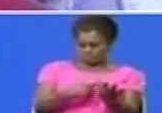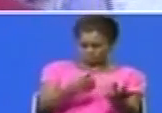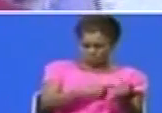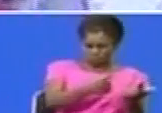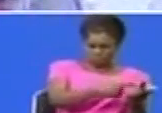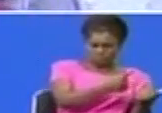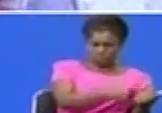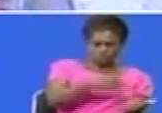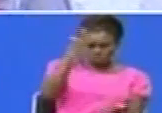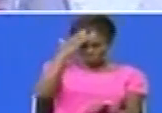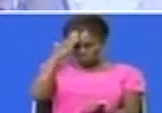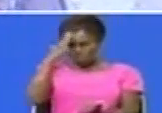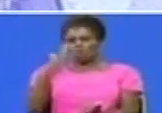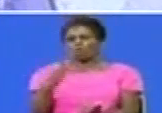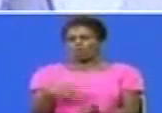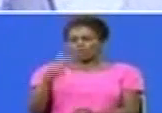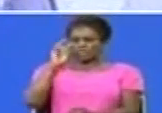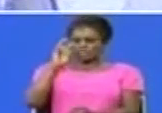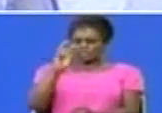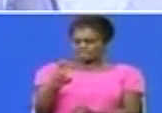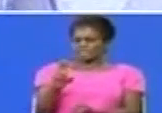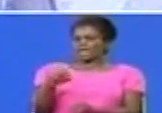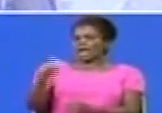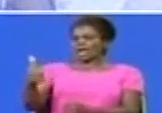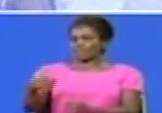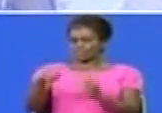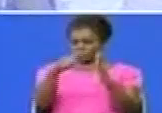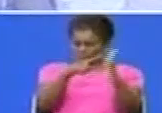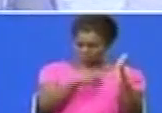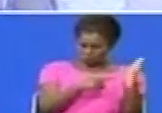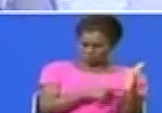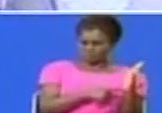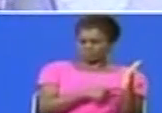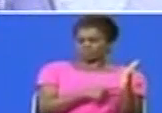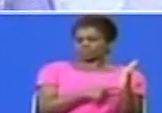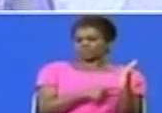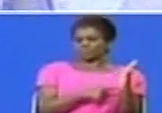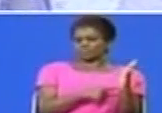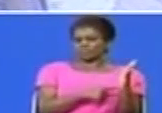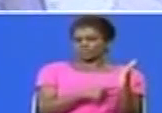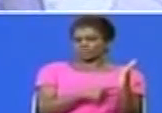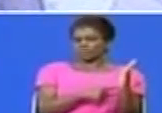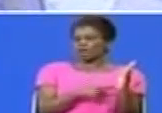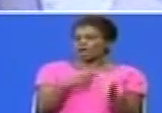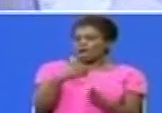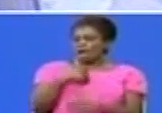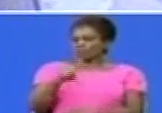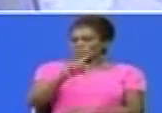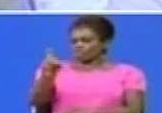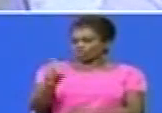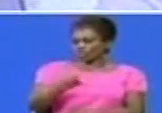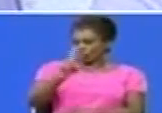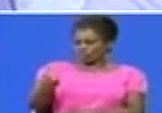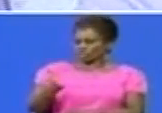today and tomorrow. We are going to look at all those things you're raising. We will have questions for the